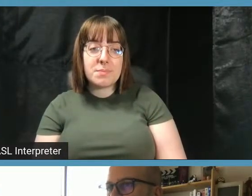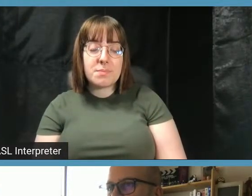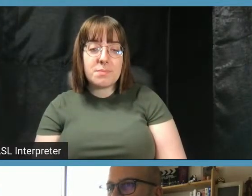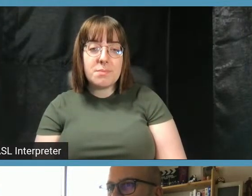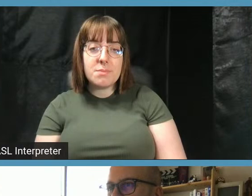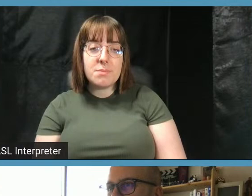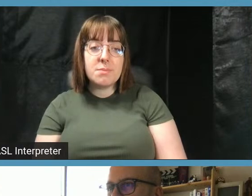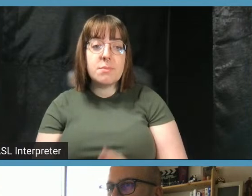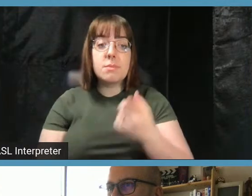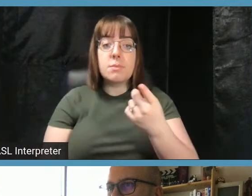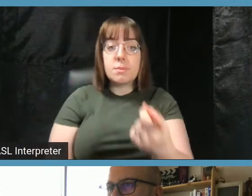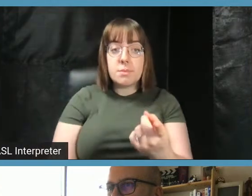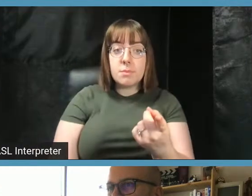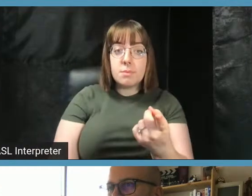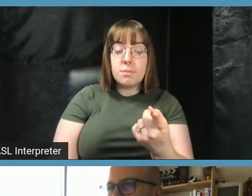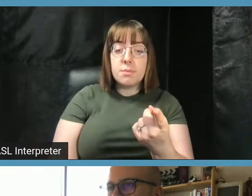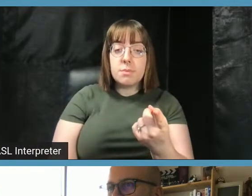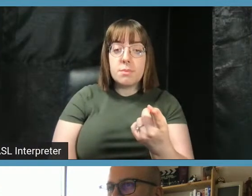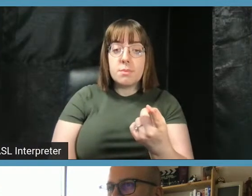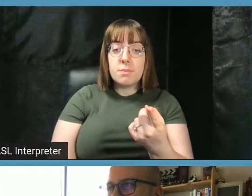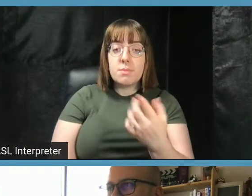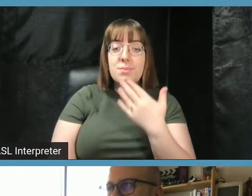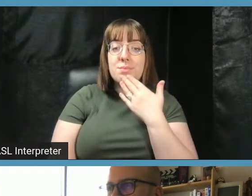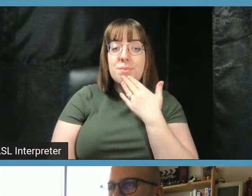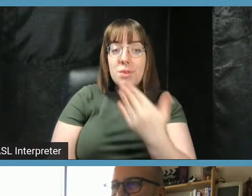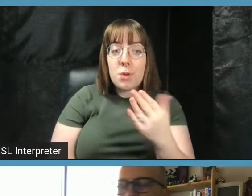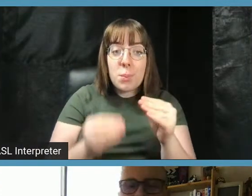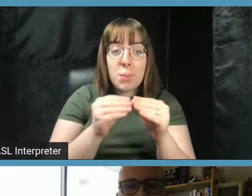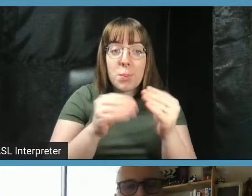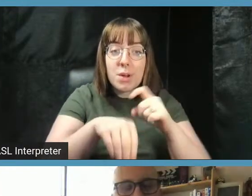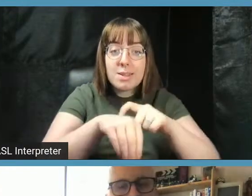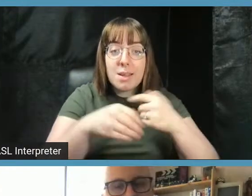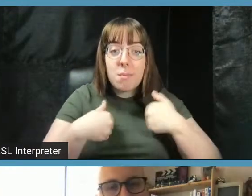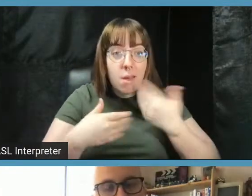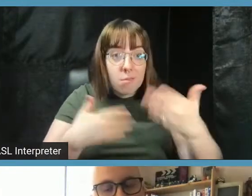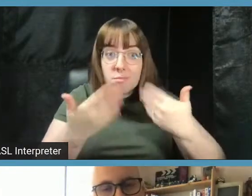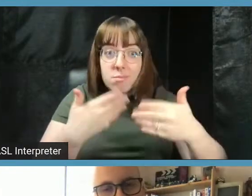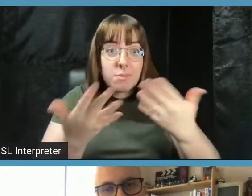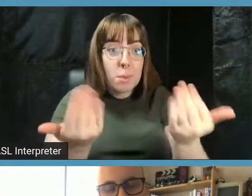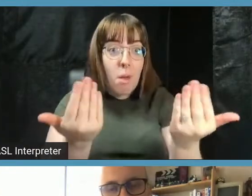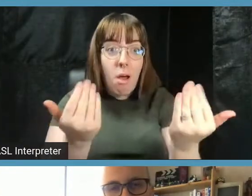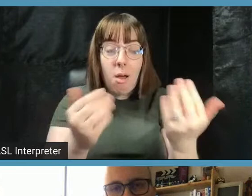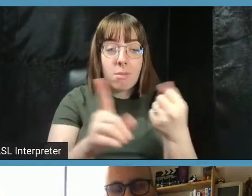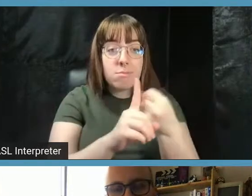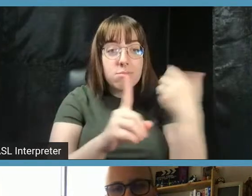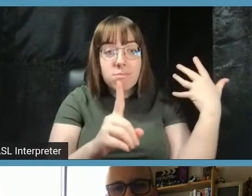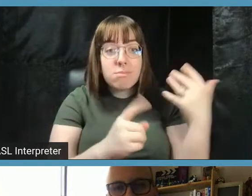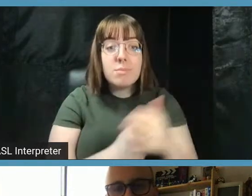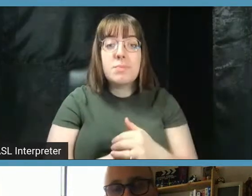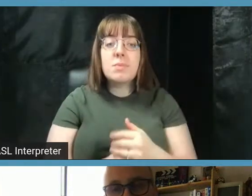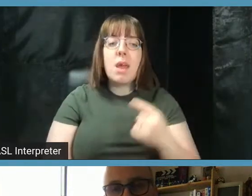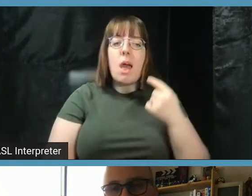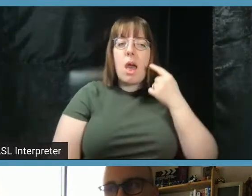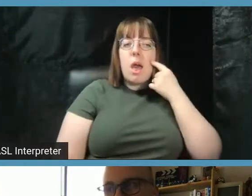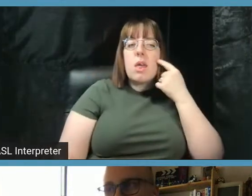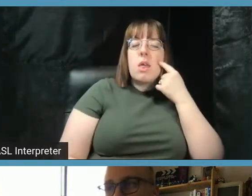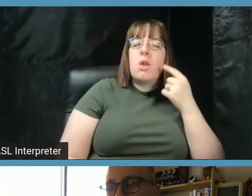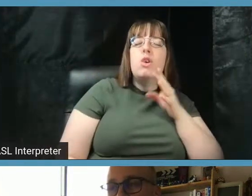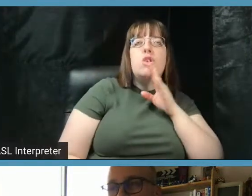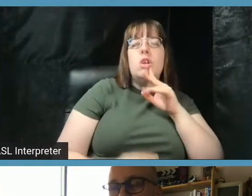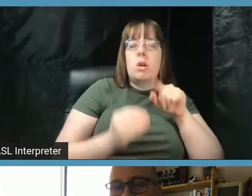So maybe good. We've still got some more time, so let's keep going. If yeah, I think we talked a lot about